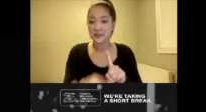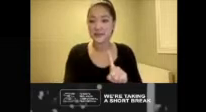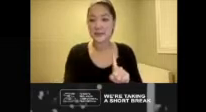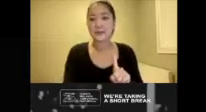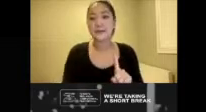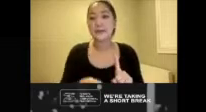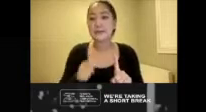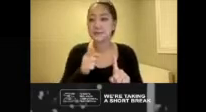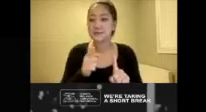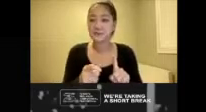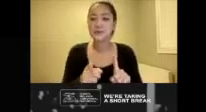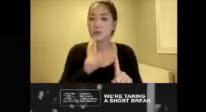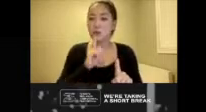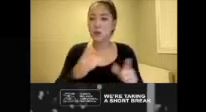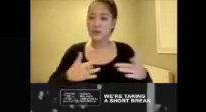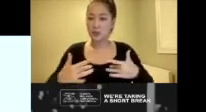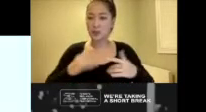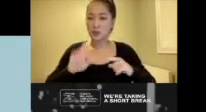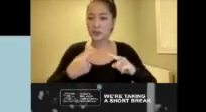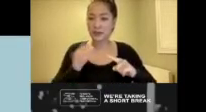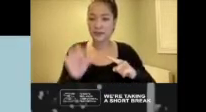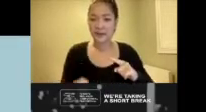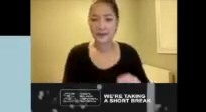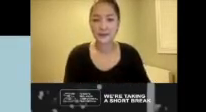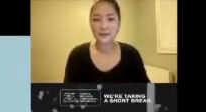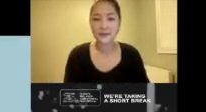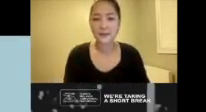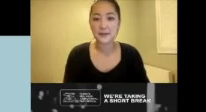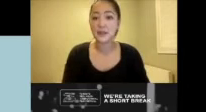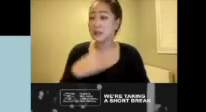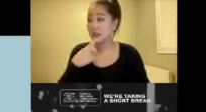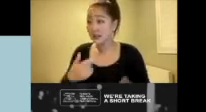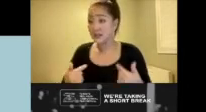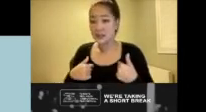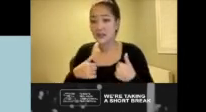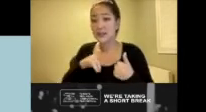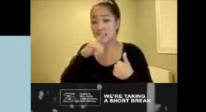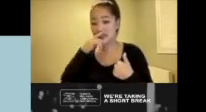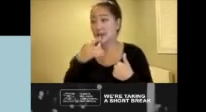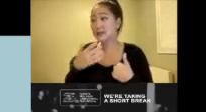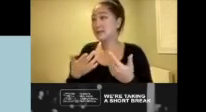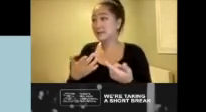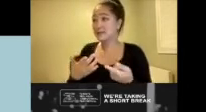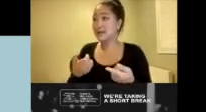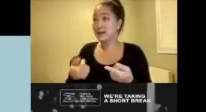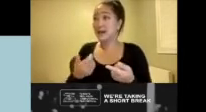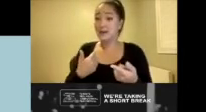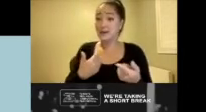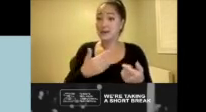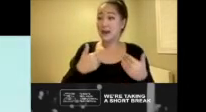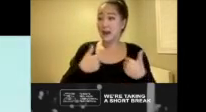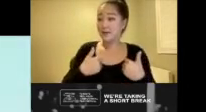So we can show that clip. Ivan said there were kids in the family, a mom and dad, plus a granddad. But where